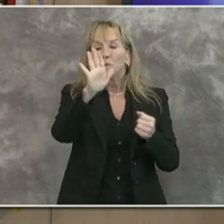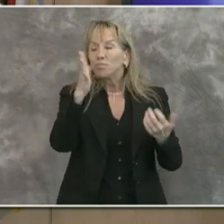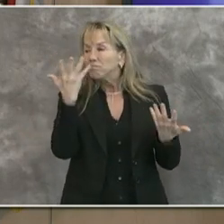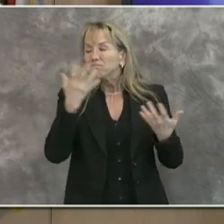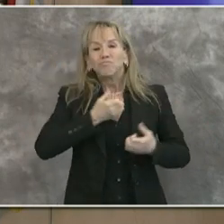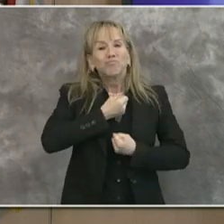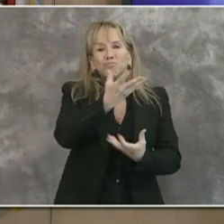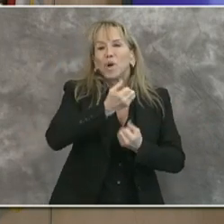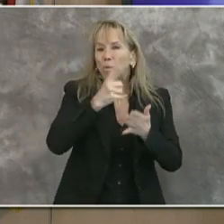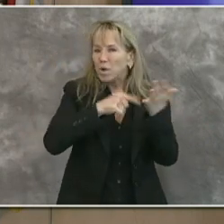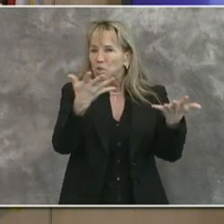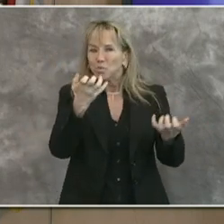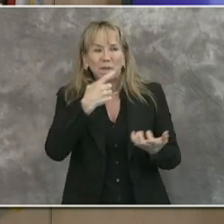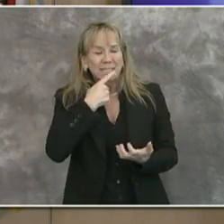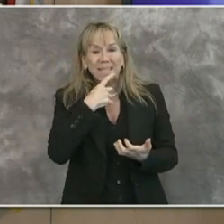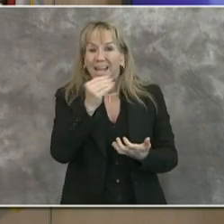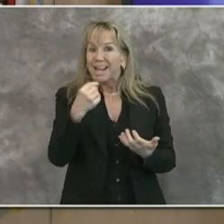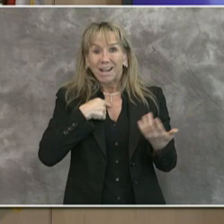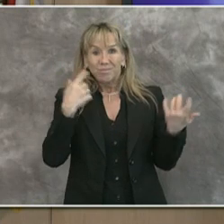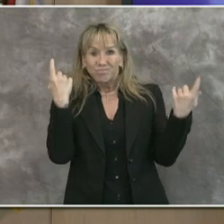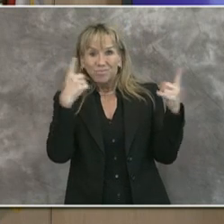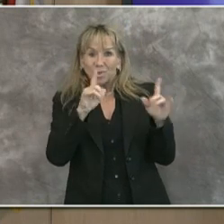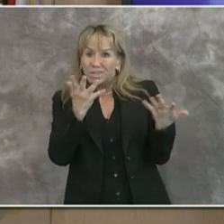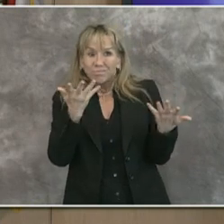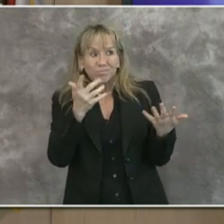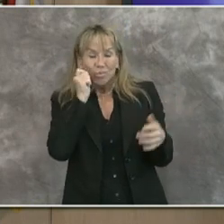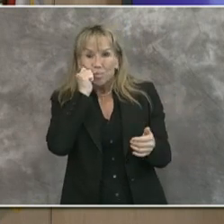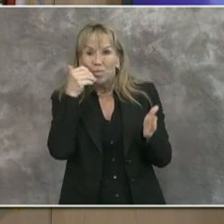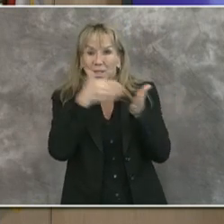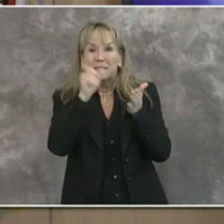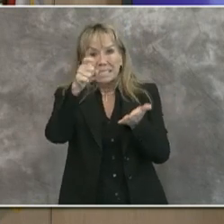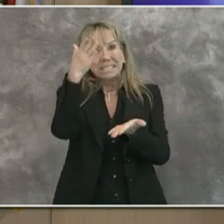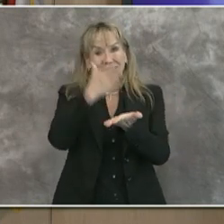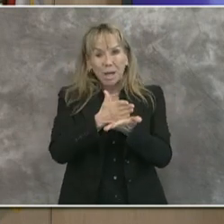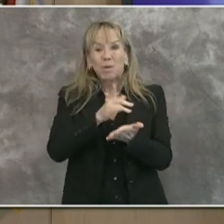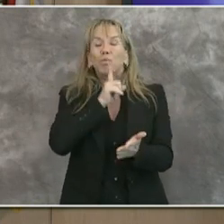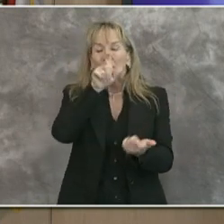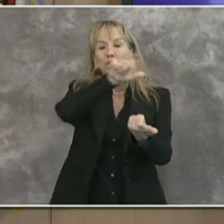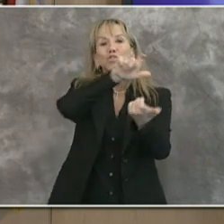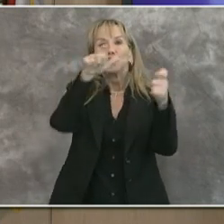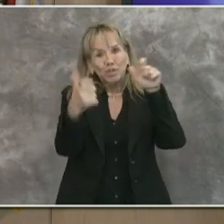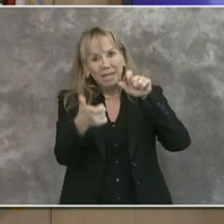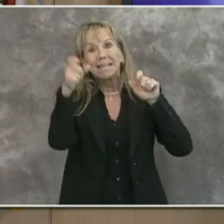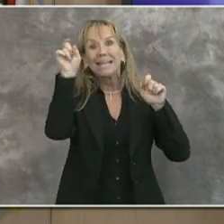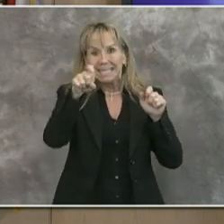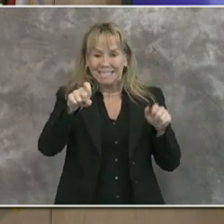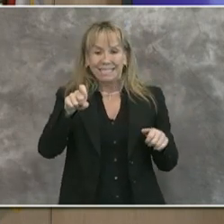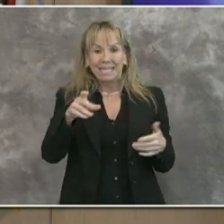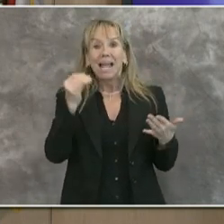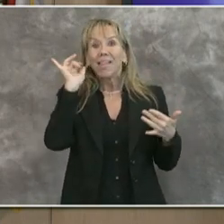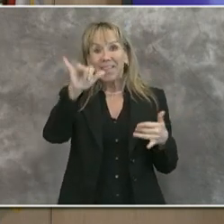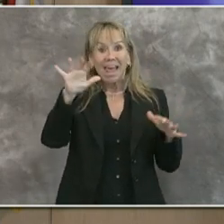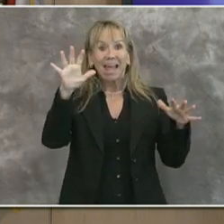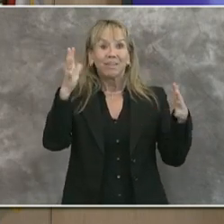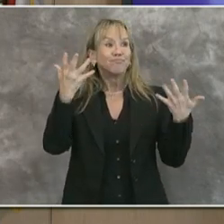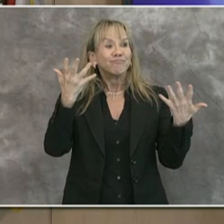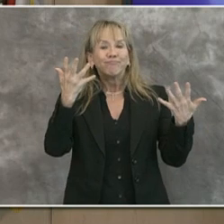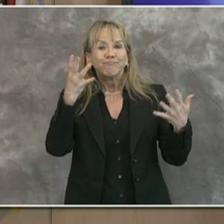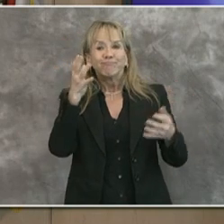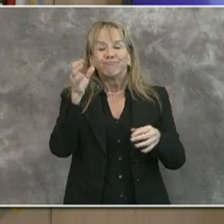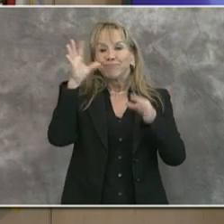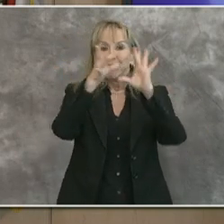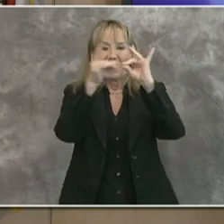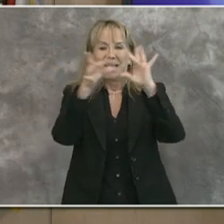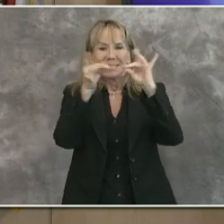structural racism must end and that real change is needed. That is a voice that needs to be loud and it needs to be clear, but